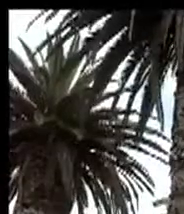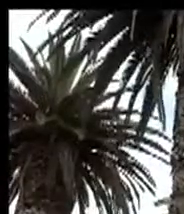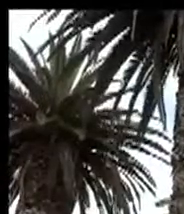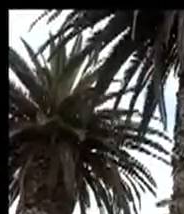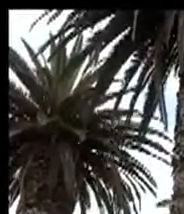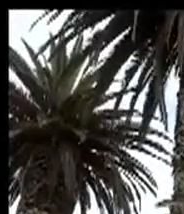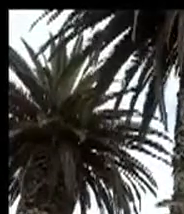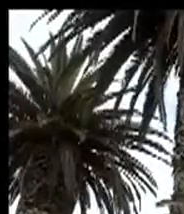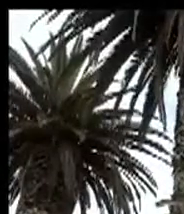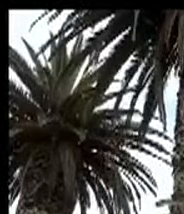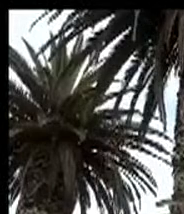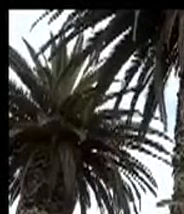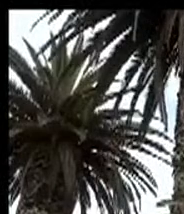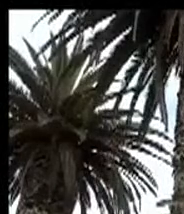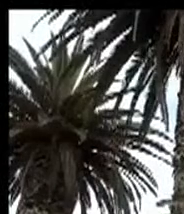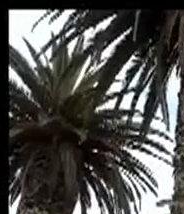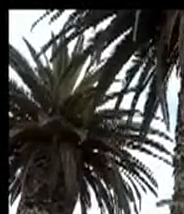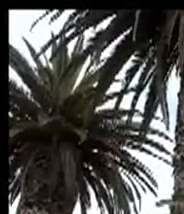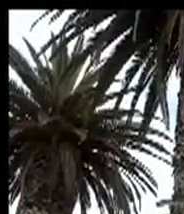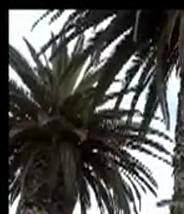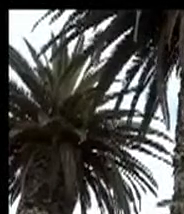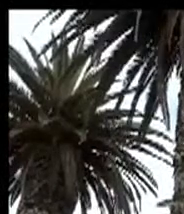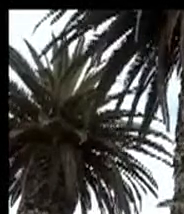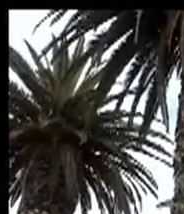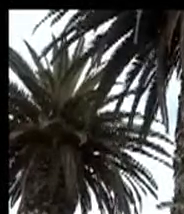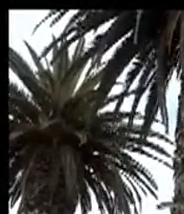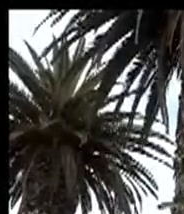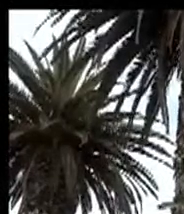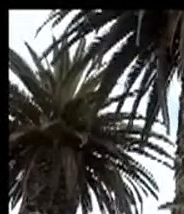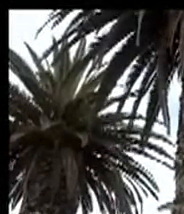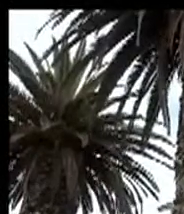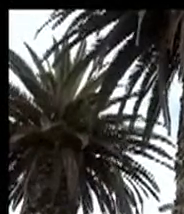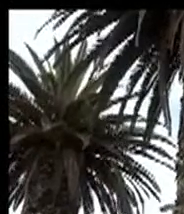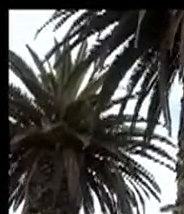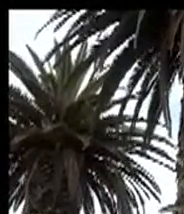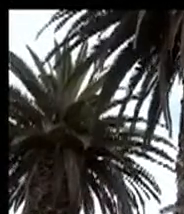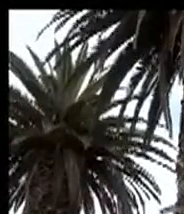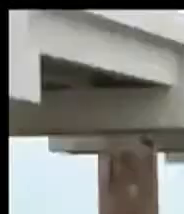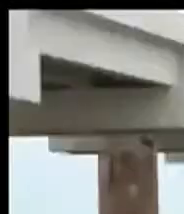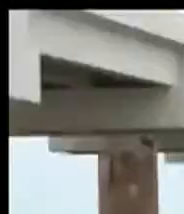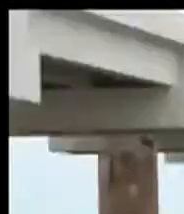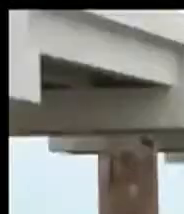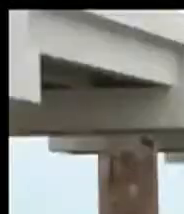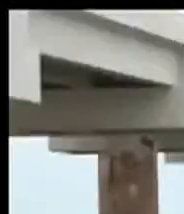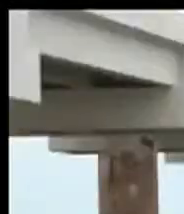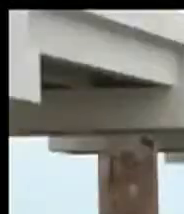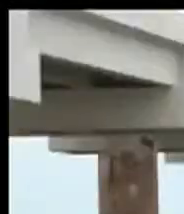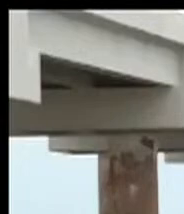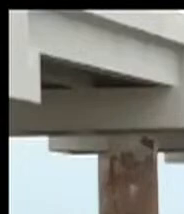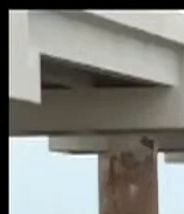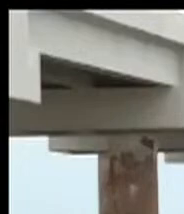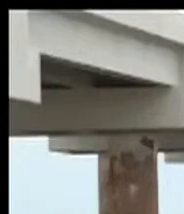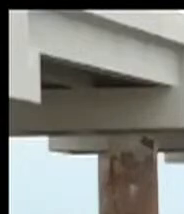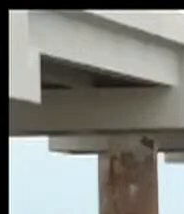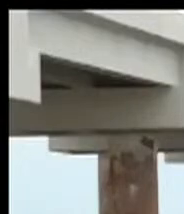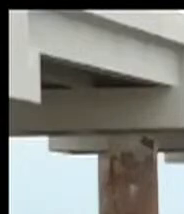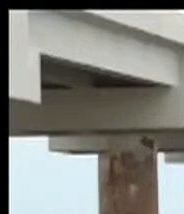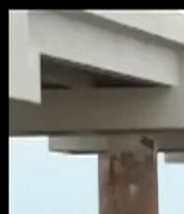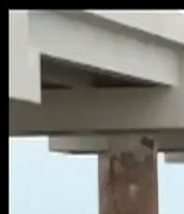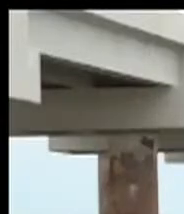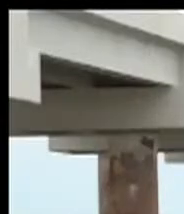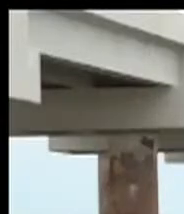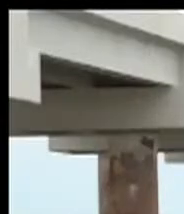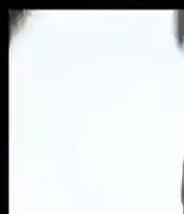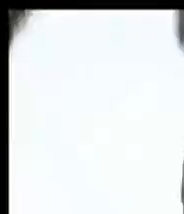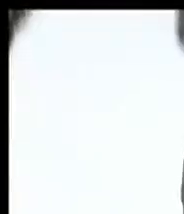table. There were some days you have one meal for the day, then went to bed. And that was hitting me